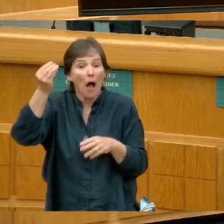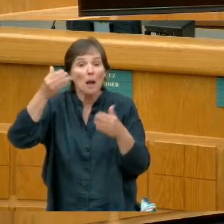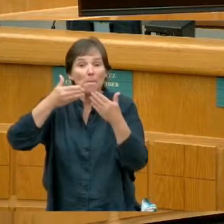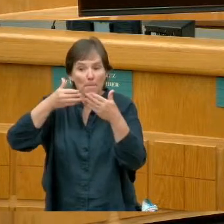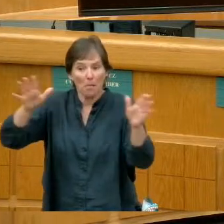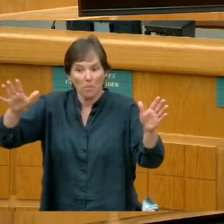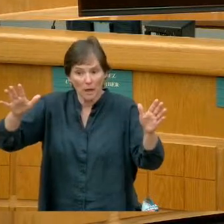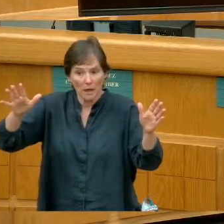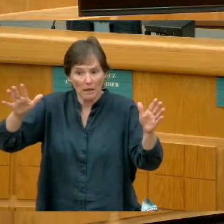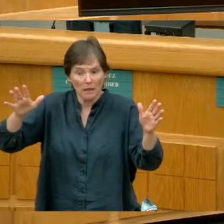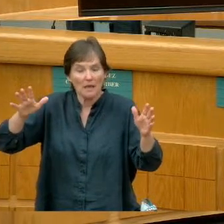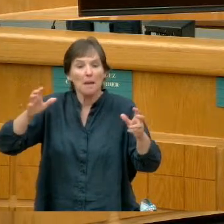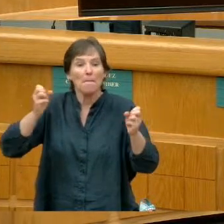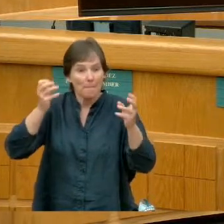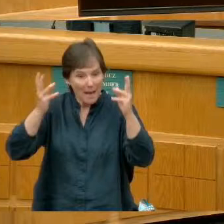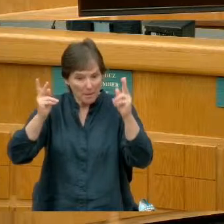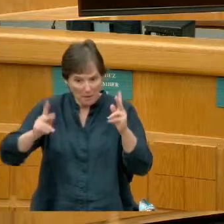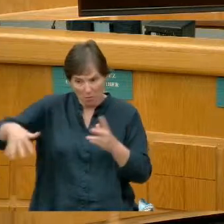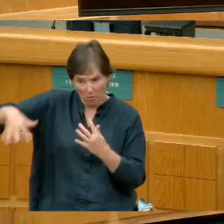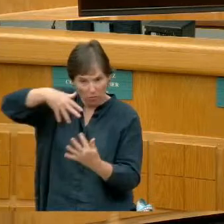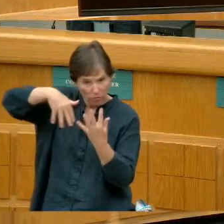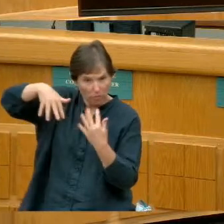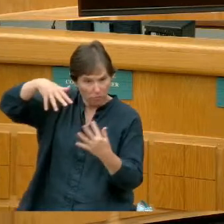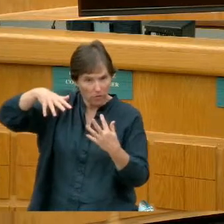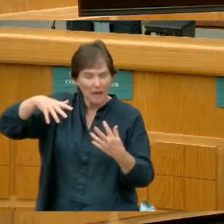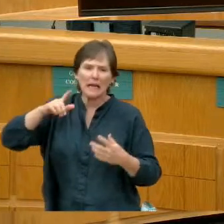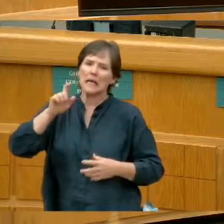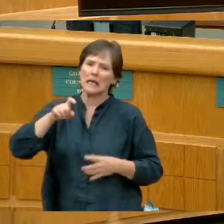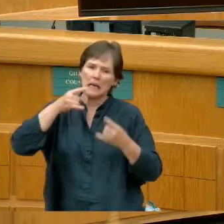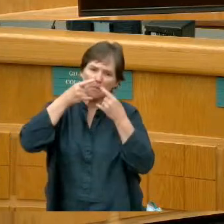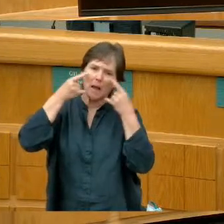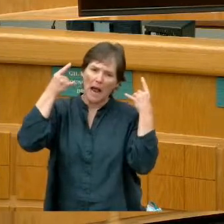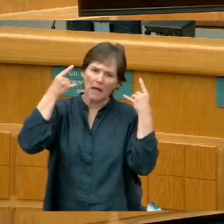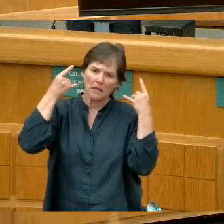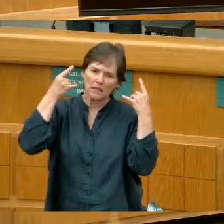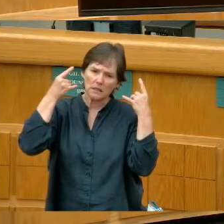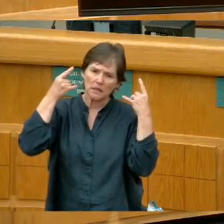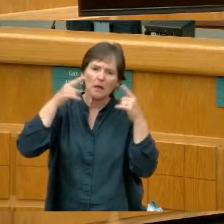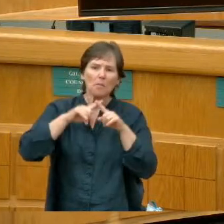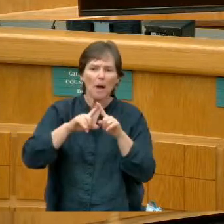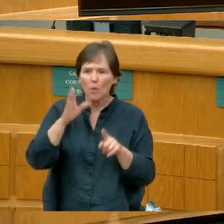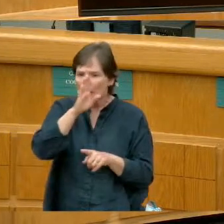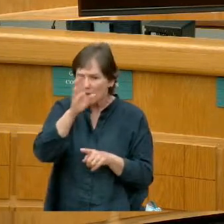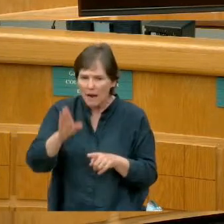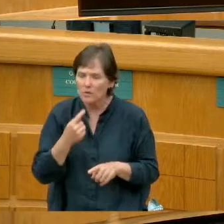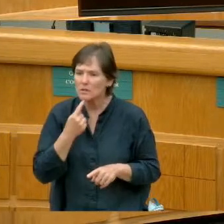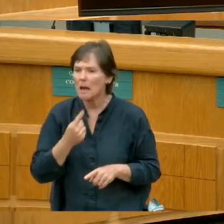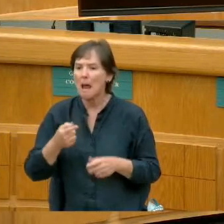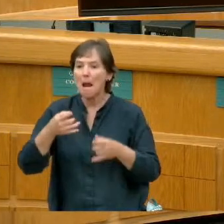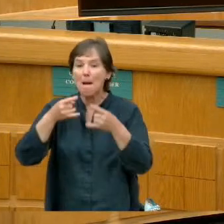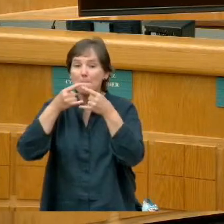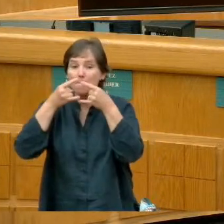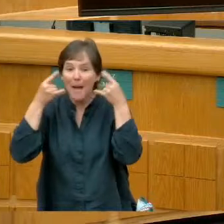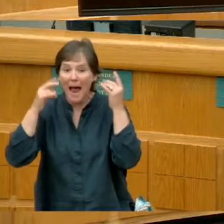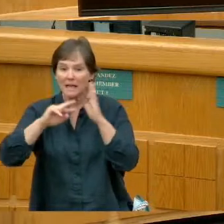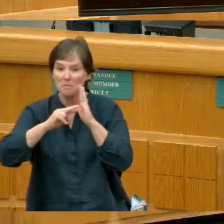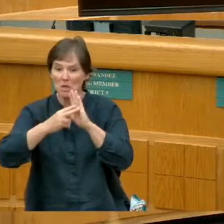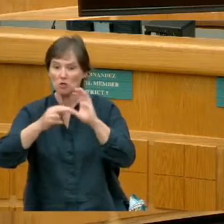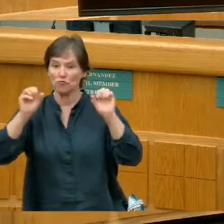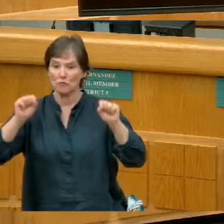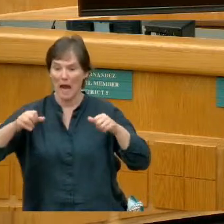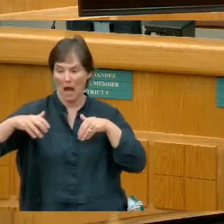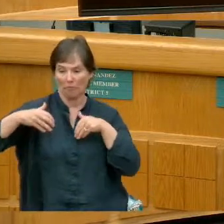wear a mask, we never said that wearing your mask allows you to forego the social distancing. Let me see if I